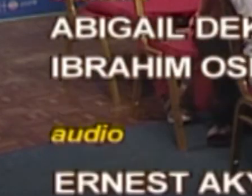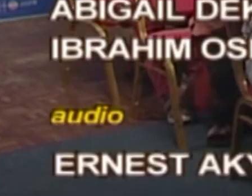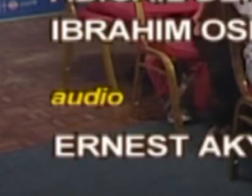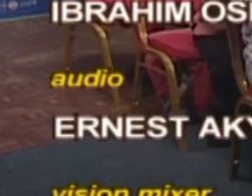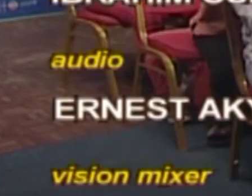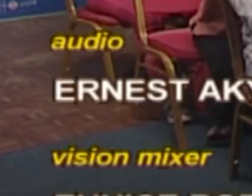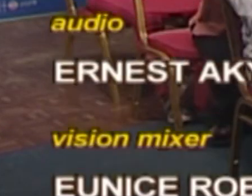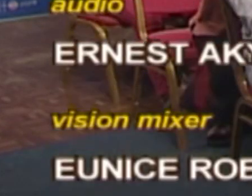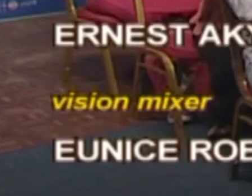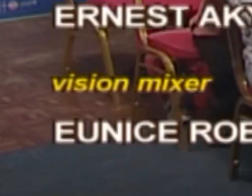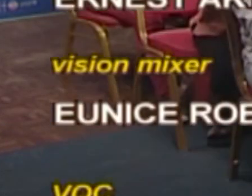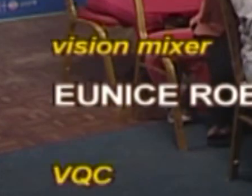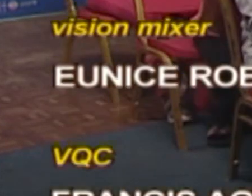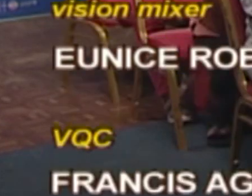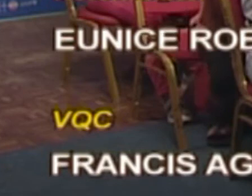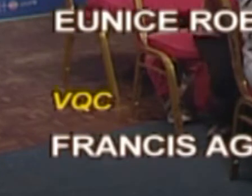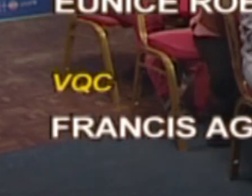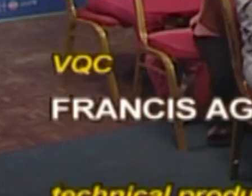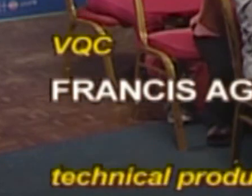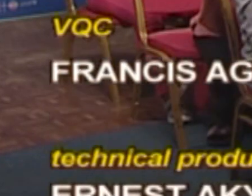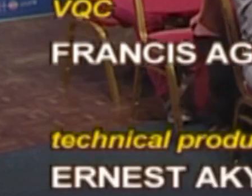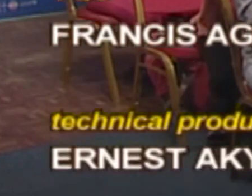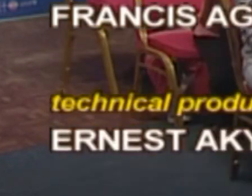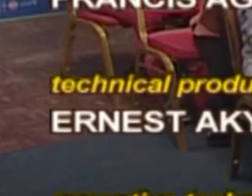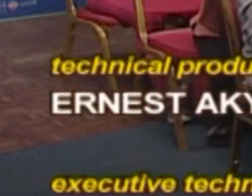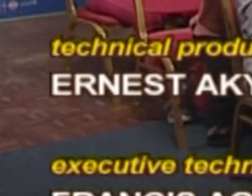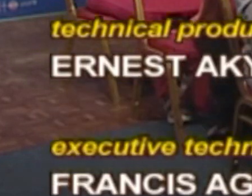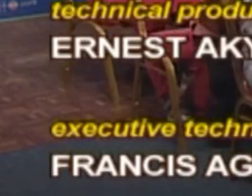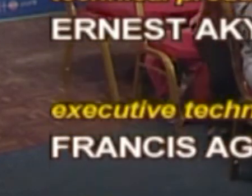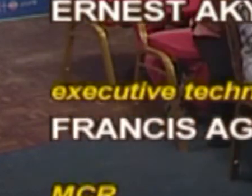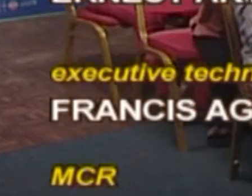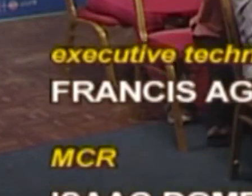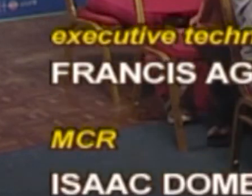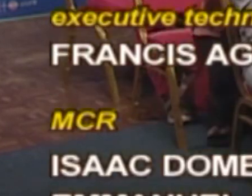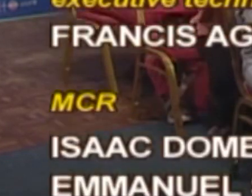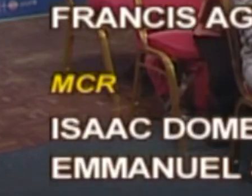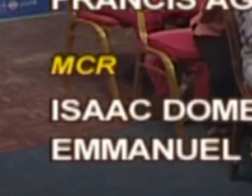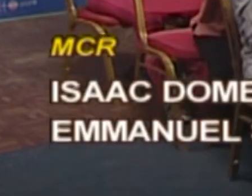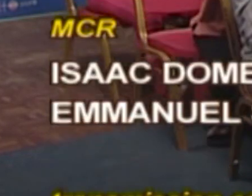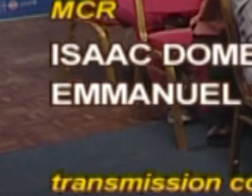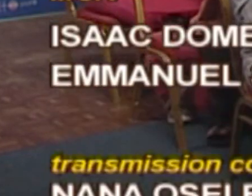Through 24 hours, I need more hours with you.